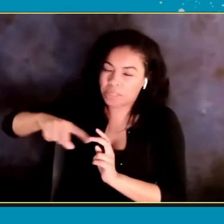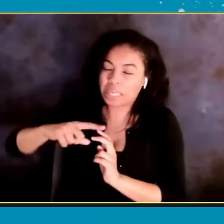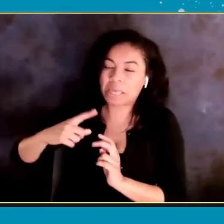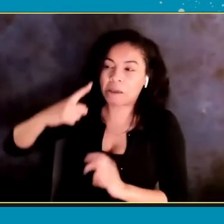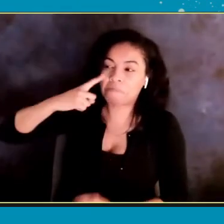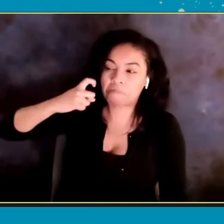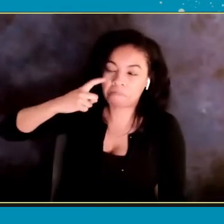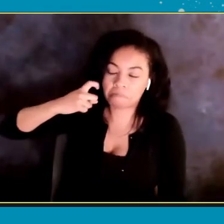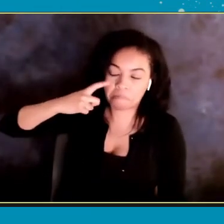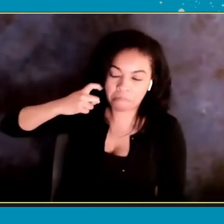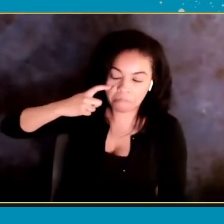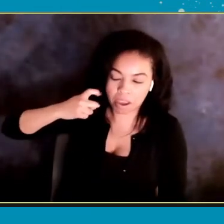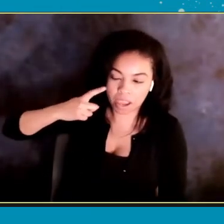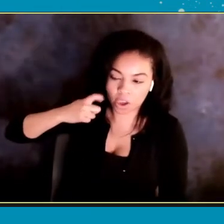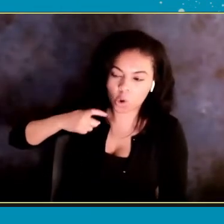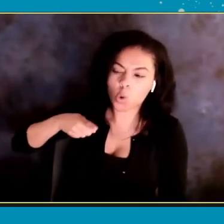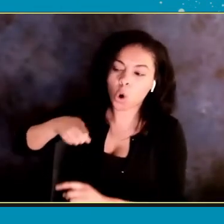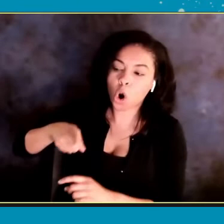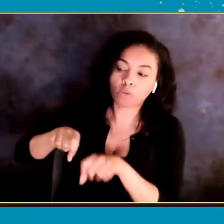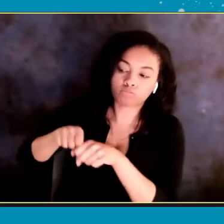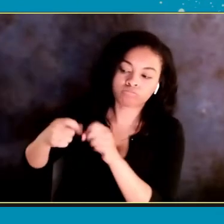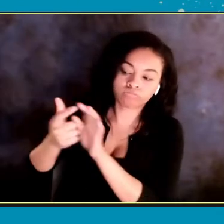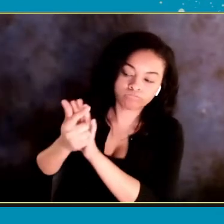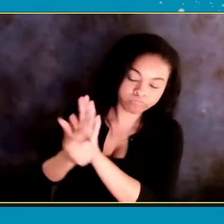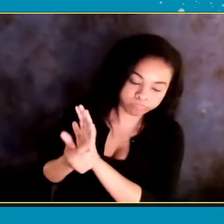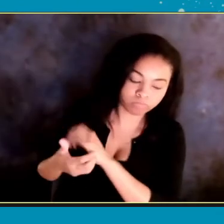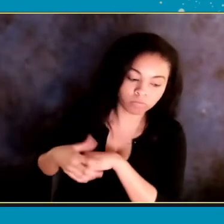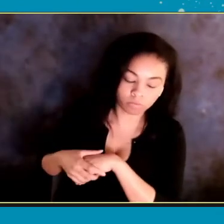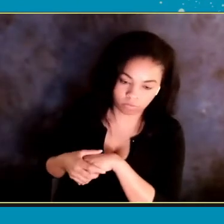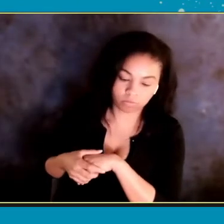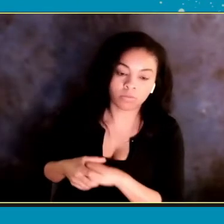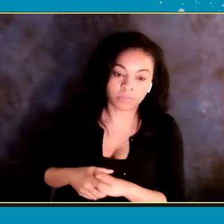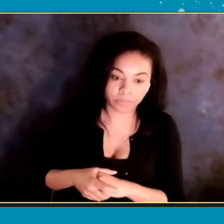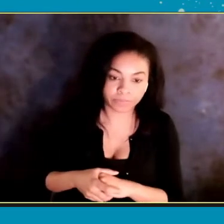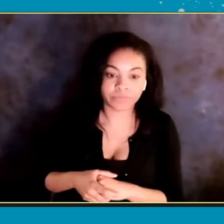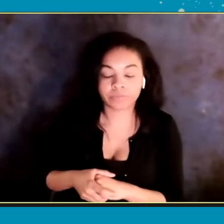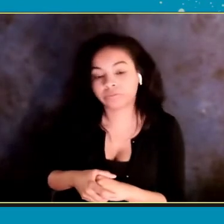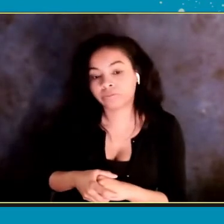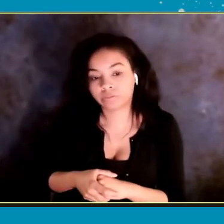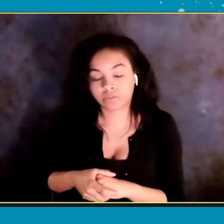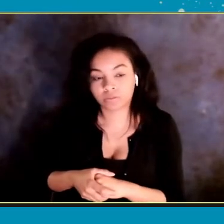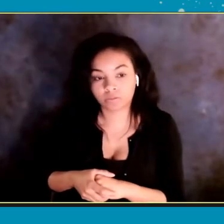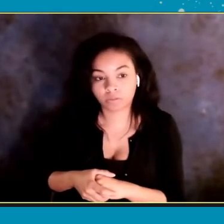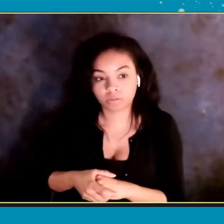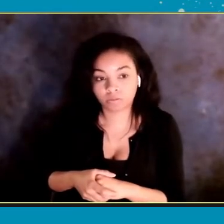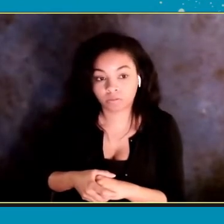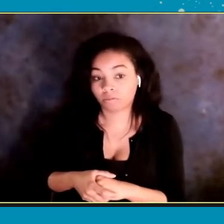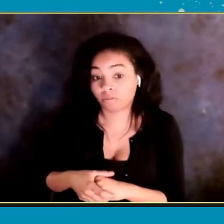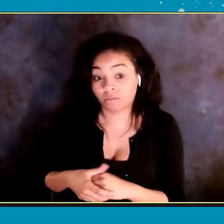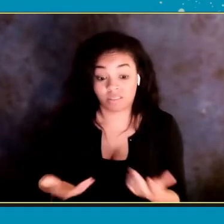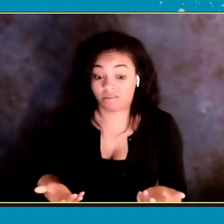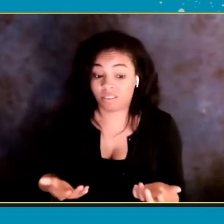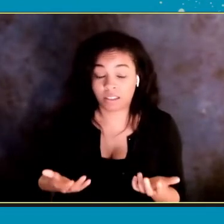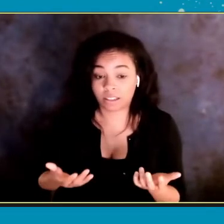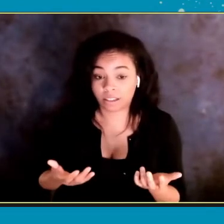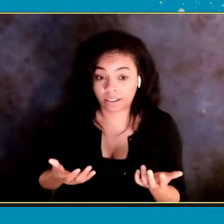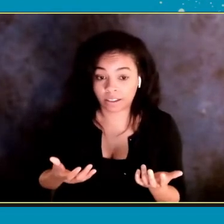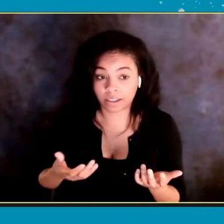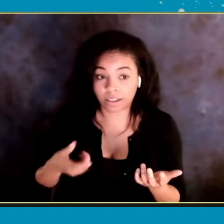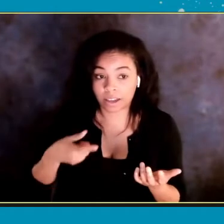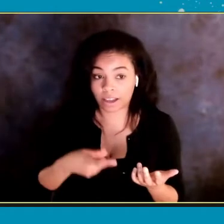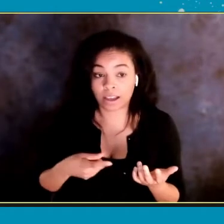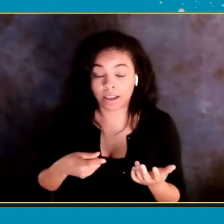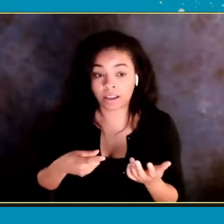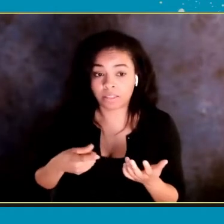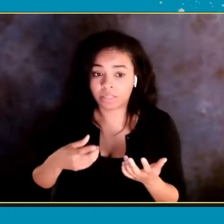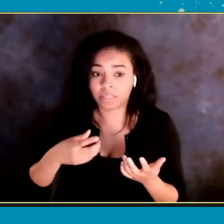be engaging in violations of voting laws. And this shouldn't be looked at outside of the other